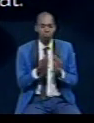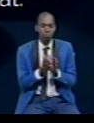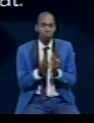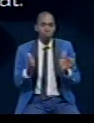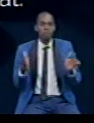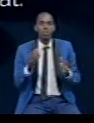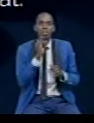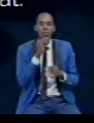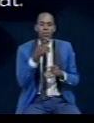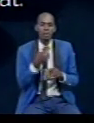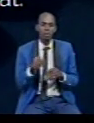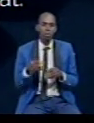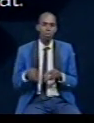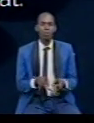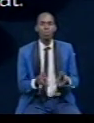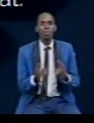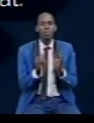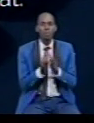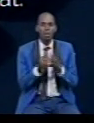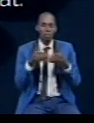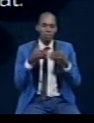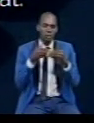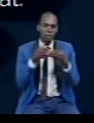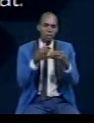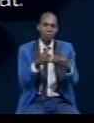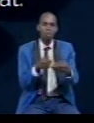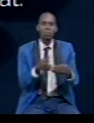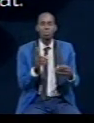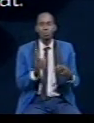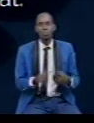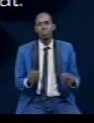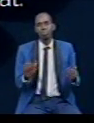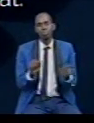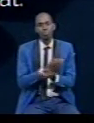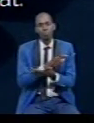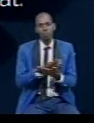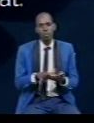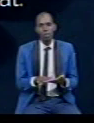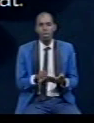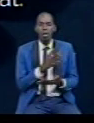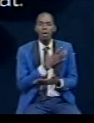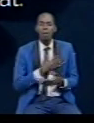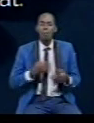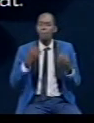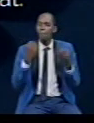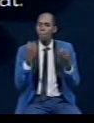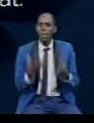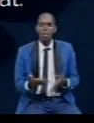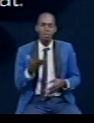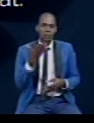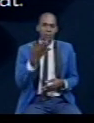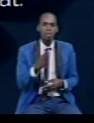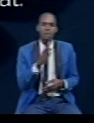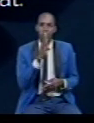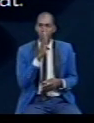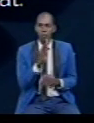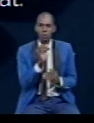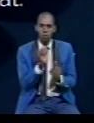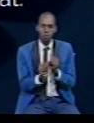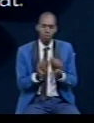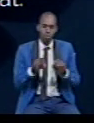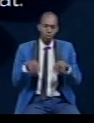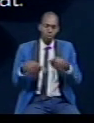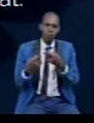broad is the way that leadeth to destruction, and many there be which